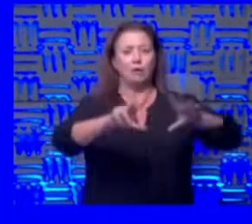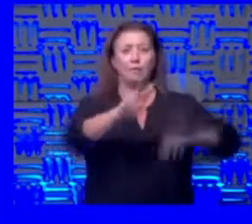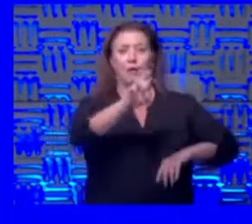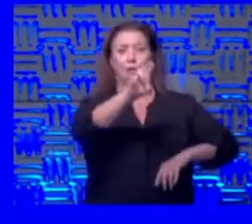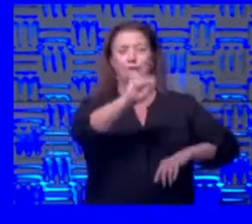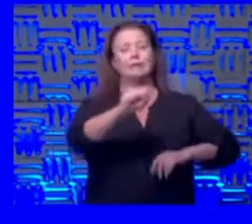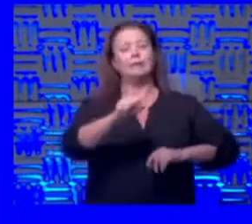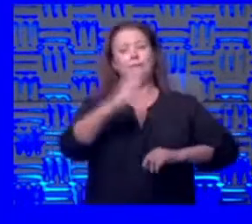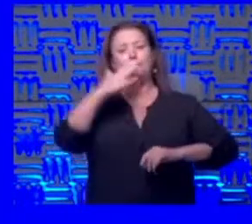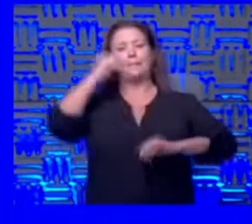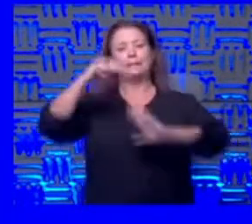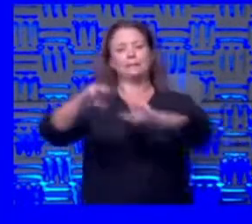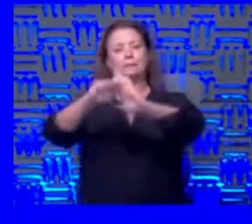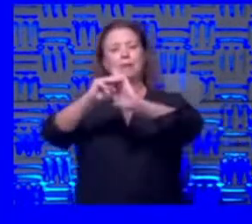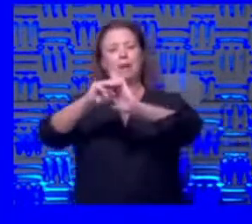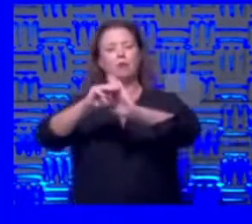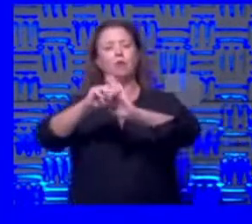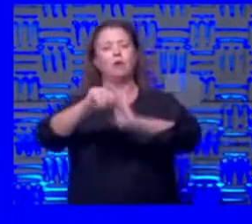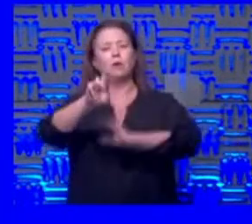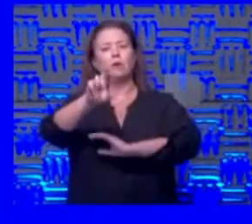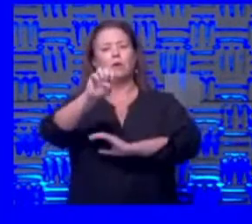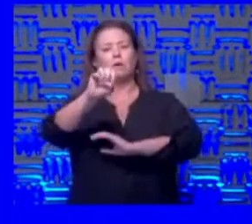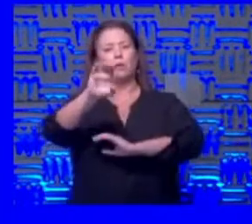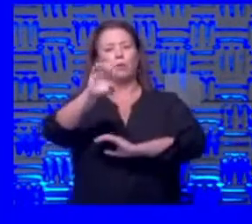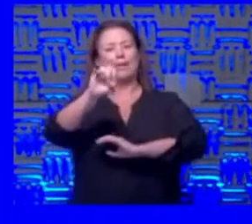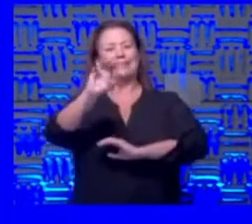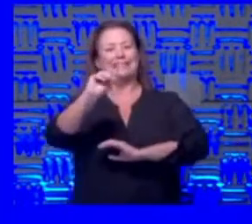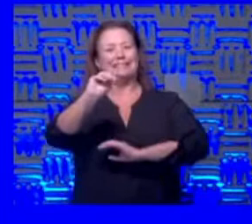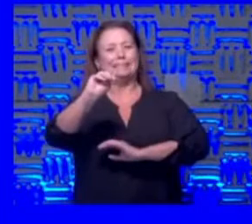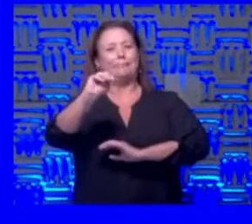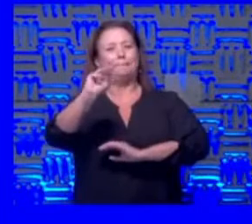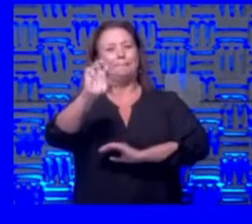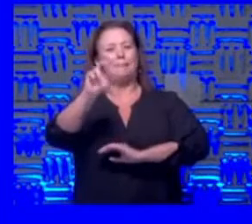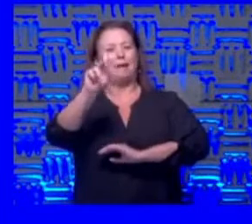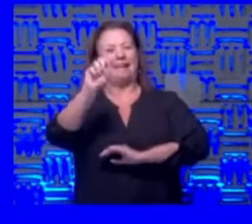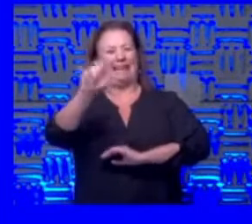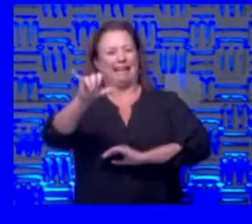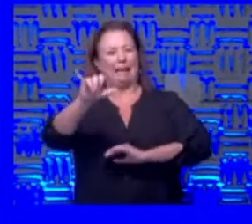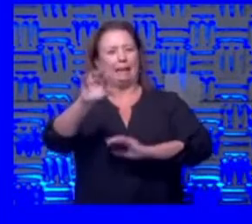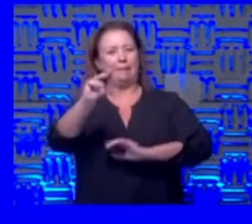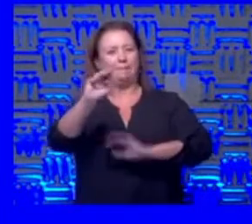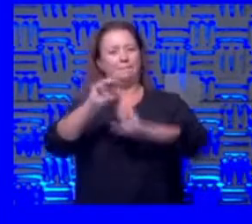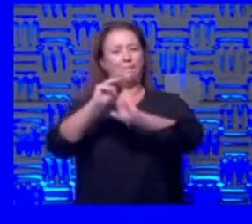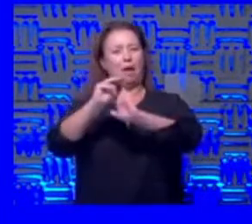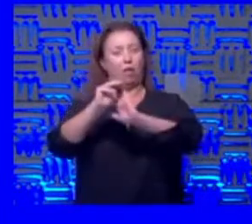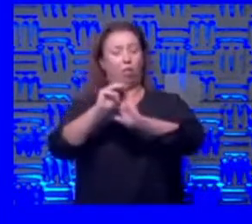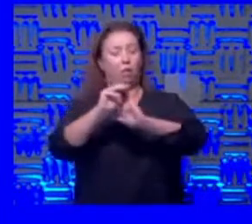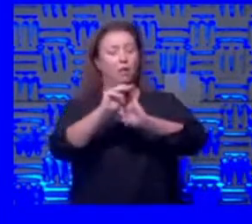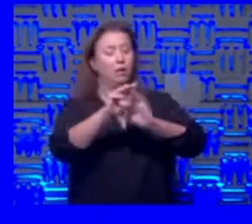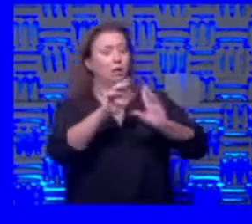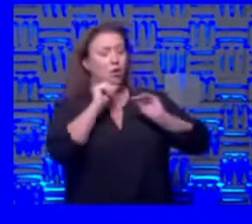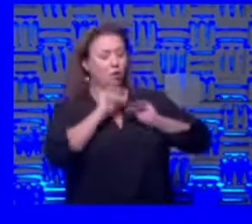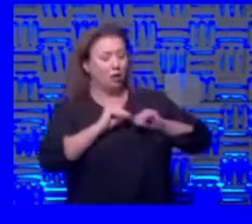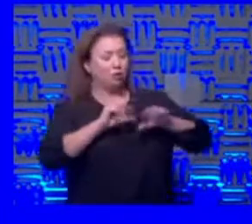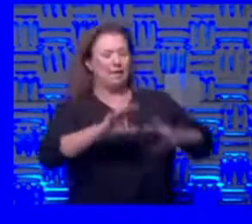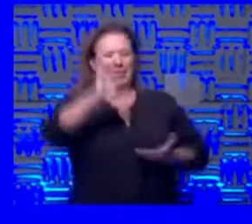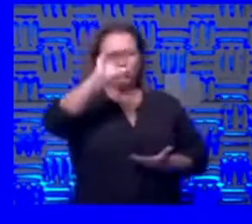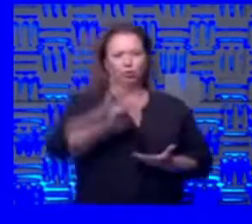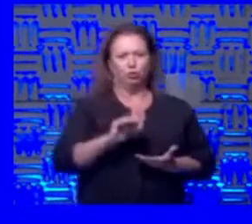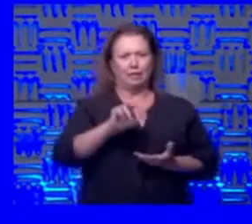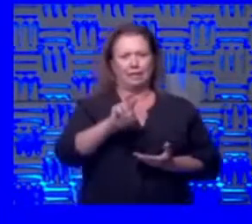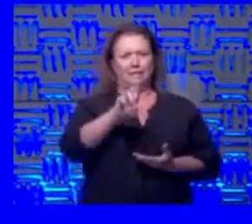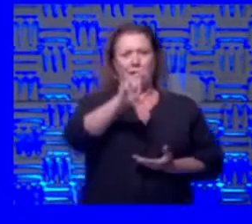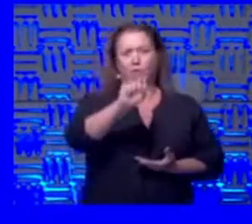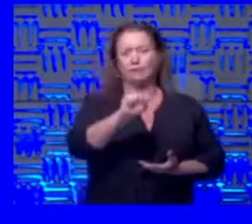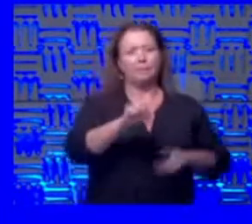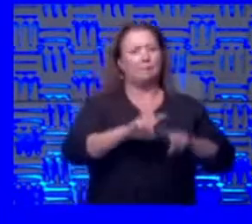best model we have is the rhesus macaque, the monkey model that we have looked at, and it shows that after re-challenge, you aren't shedding as much virus. But